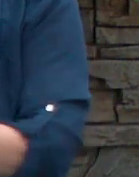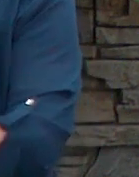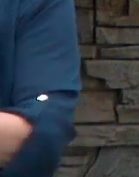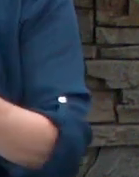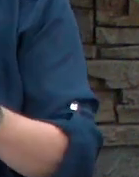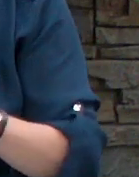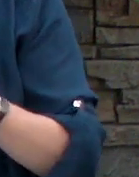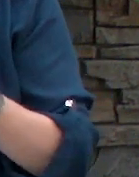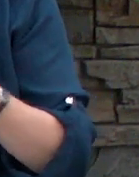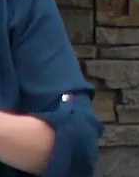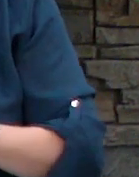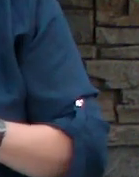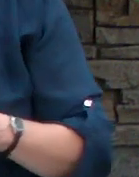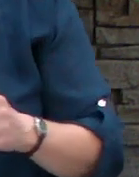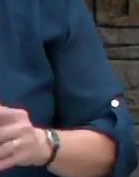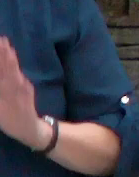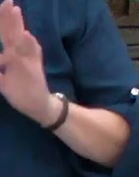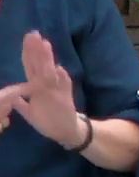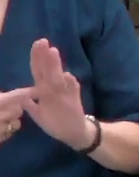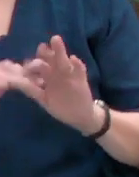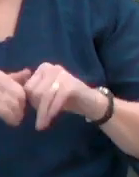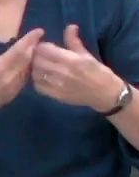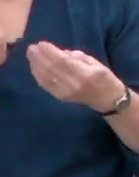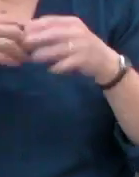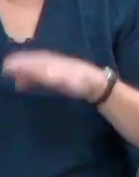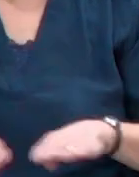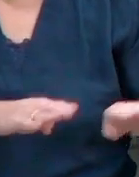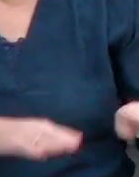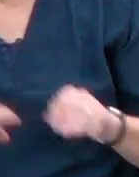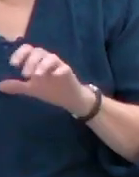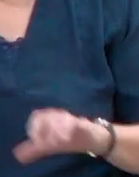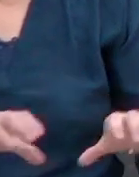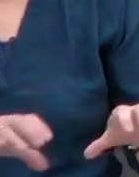that through our examples, through the way we act,